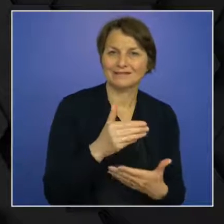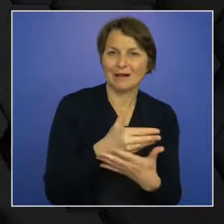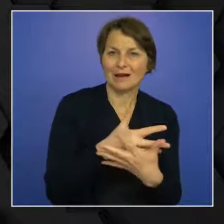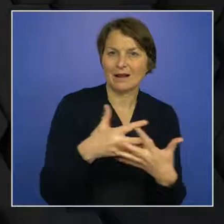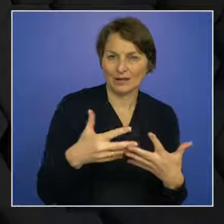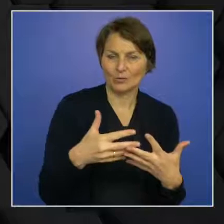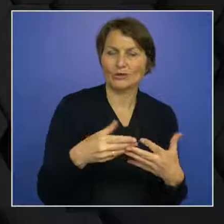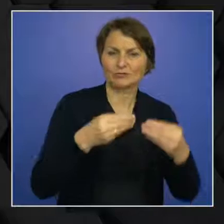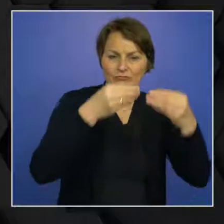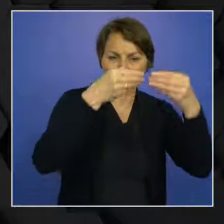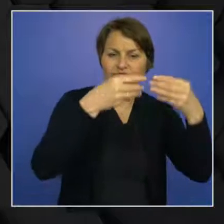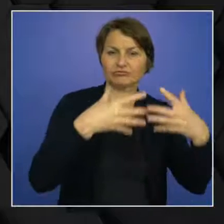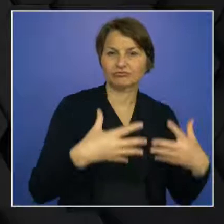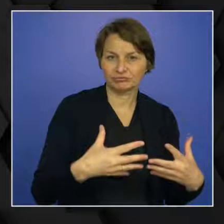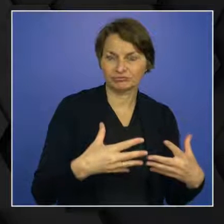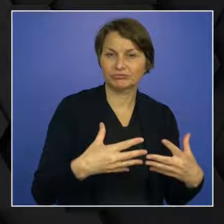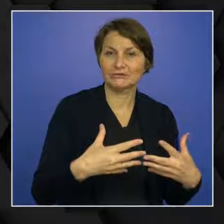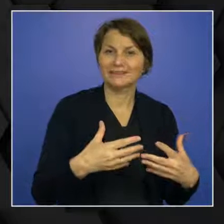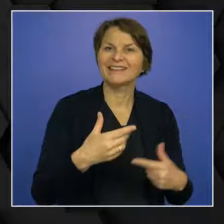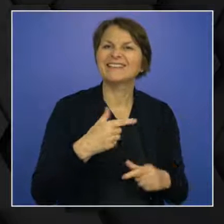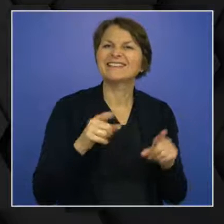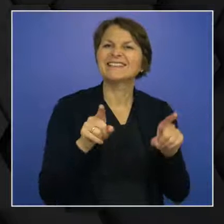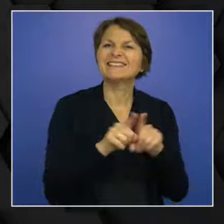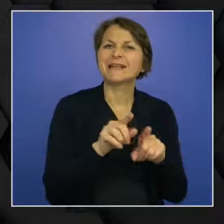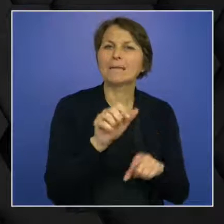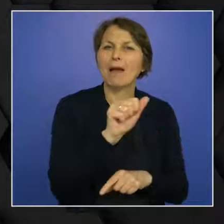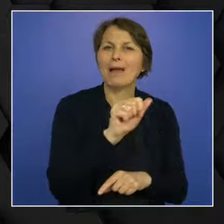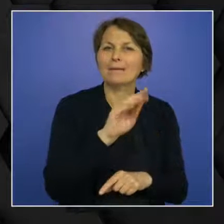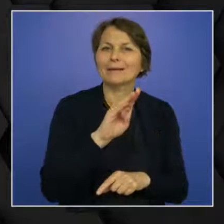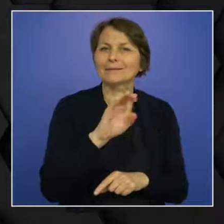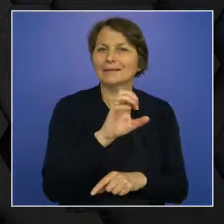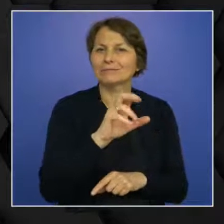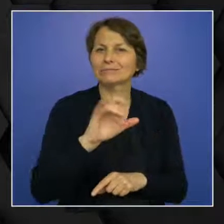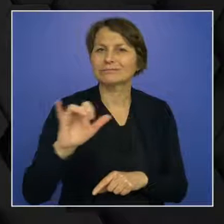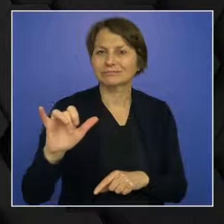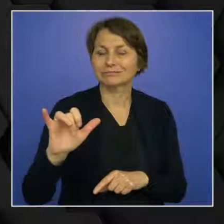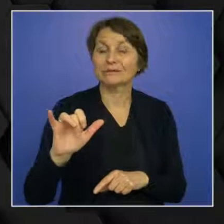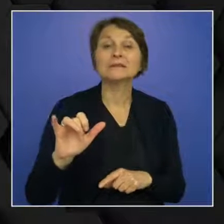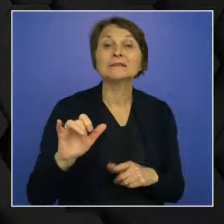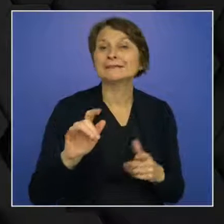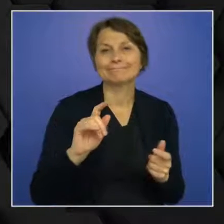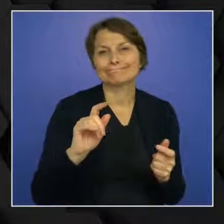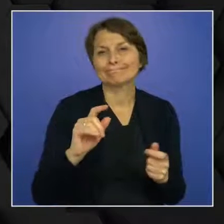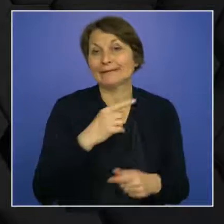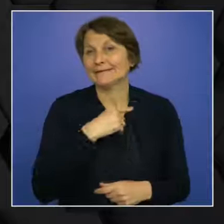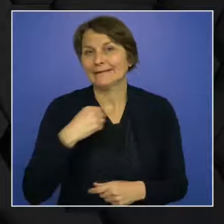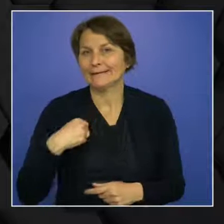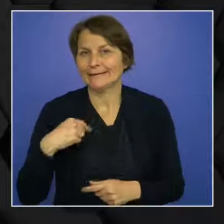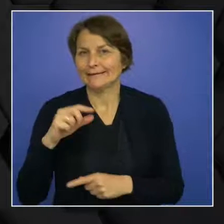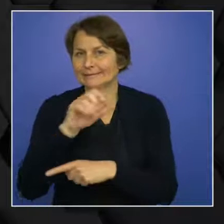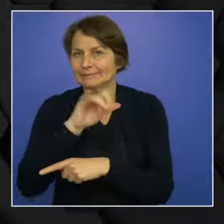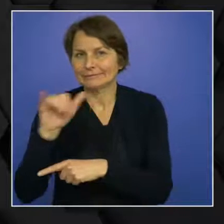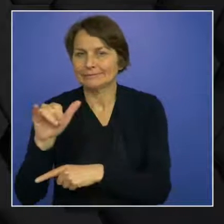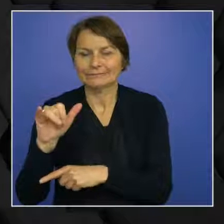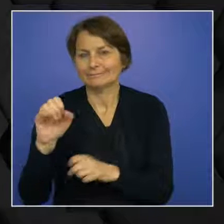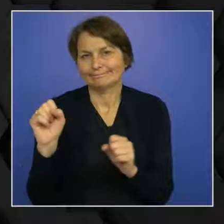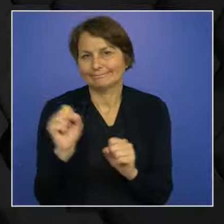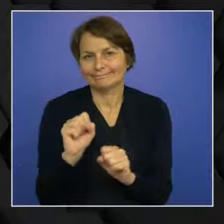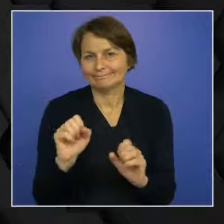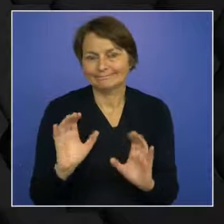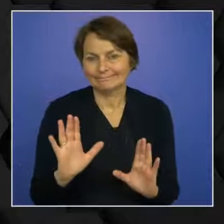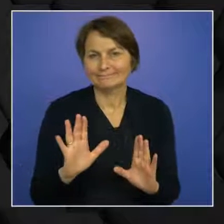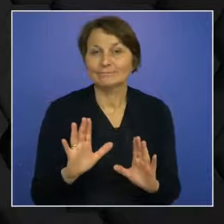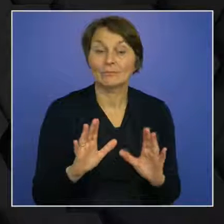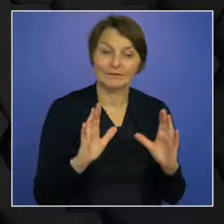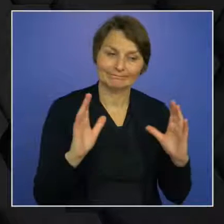have our alphabet, the Western language alphabet. So it is not capable to do it in Chinese or Japanese. I see.